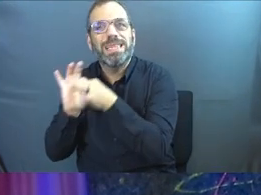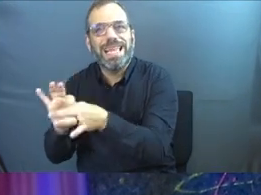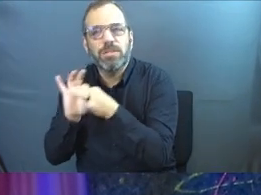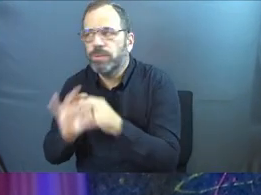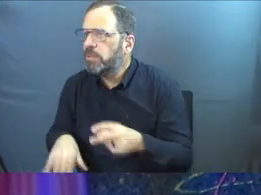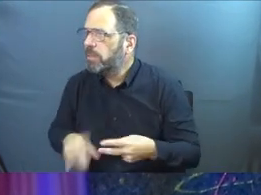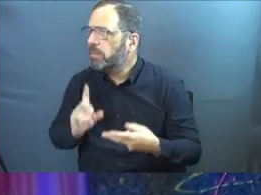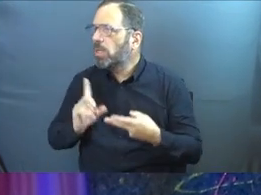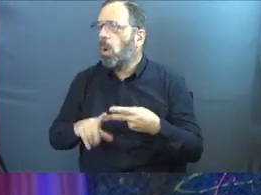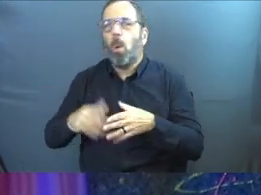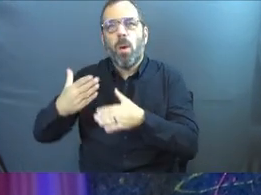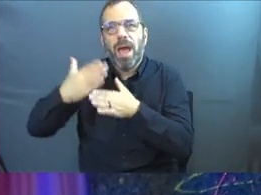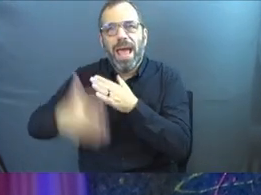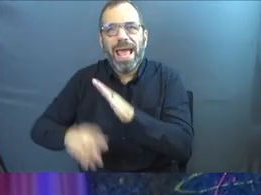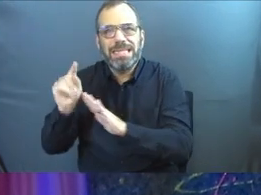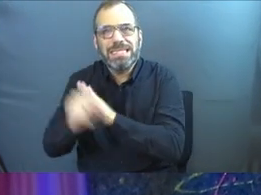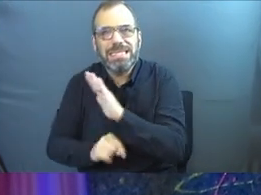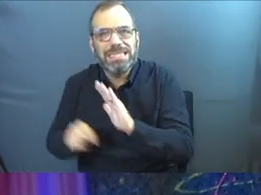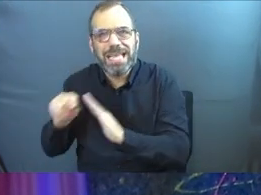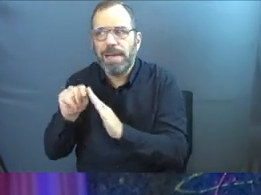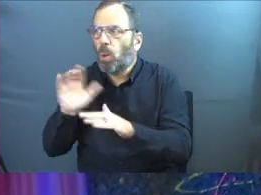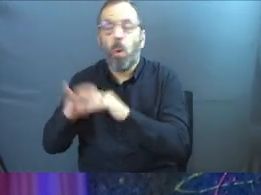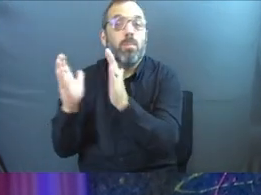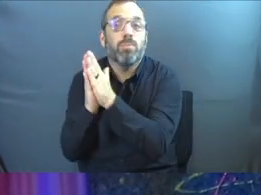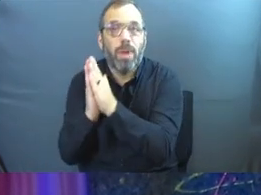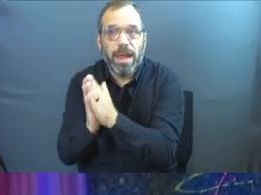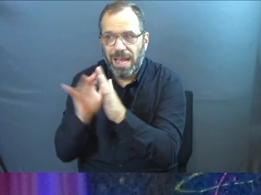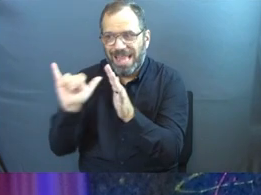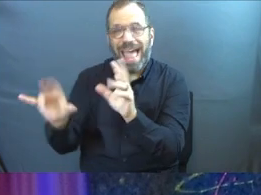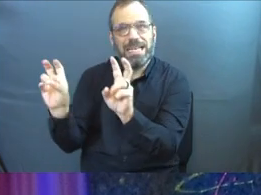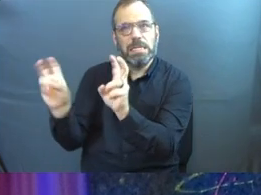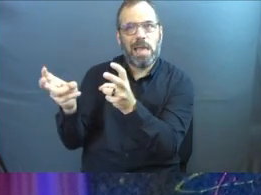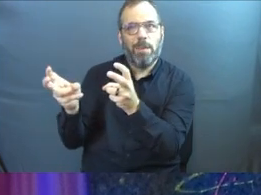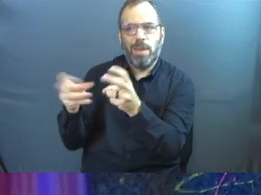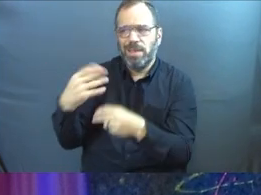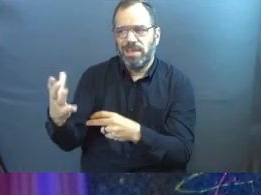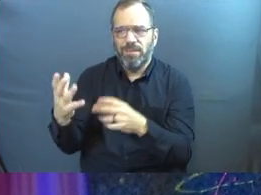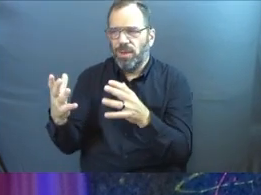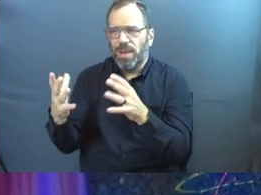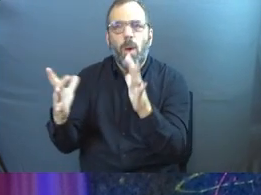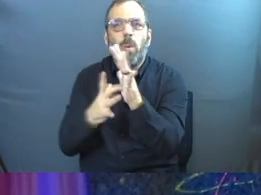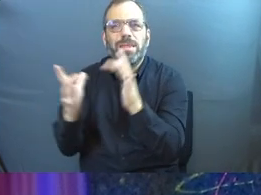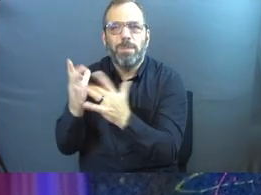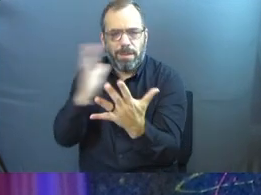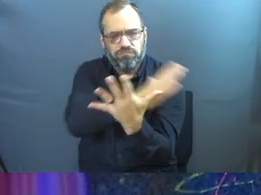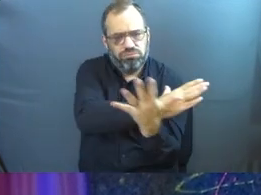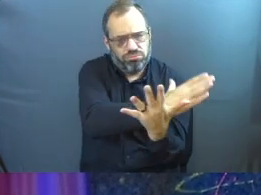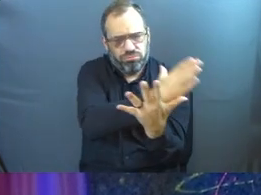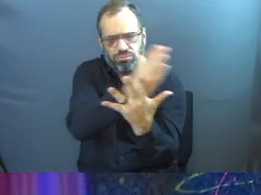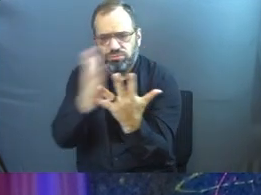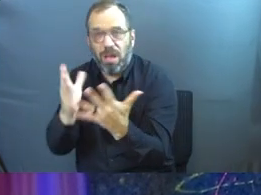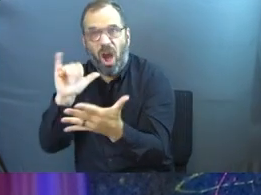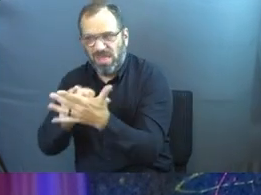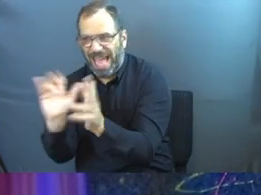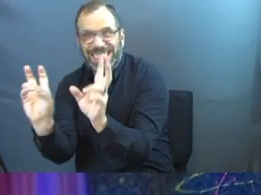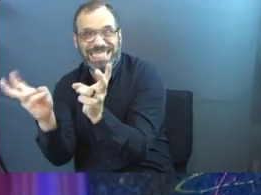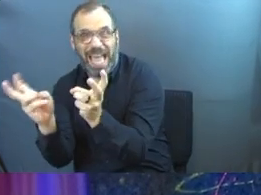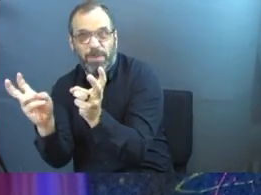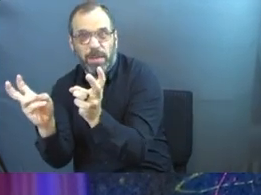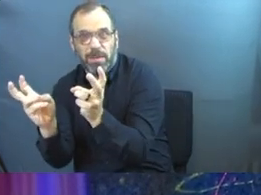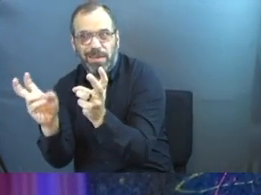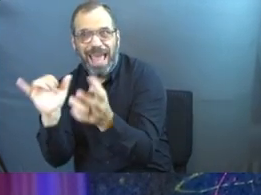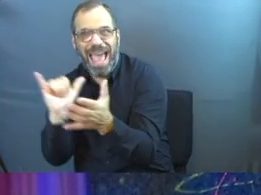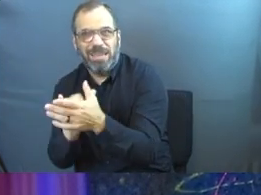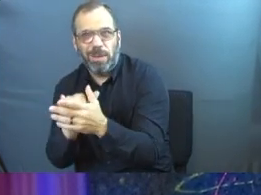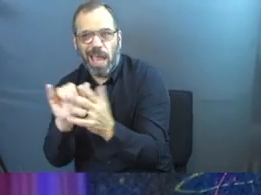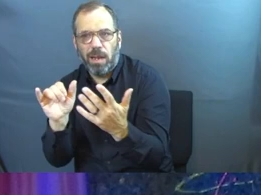relationships or end times or their prayer, and we'll try to give you what the whole Bible has to say on that particular topic. And we're kind